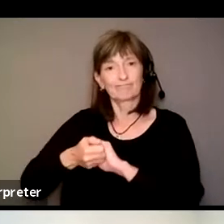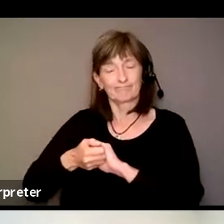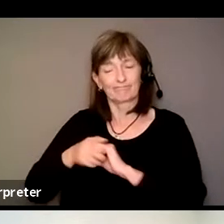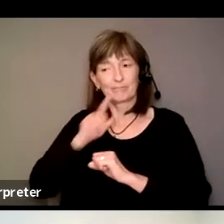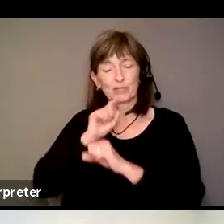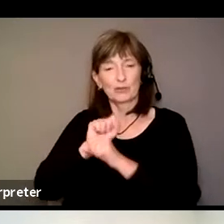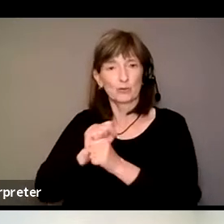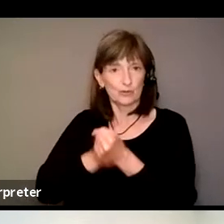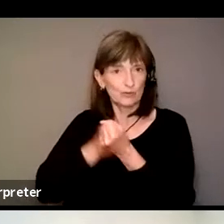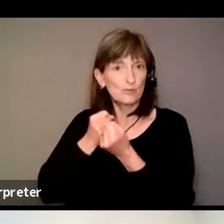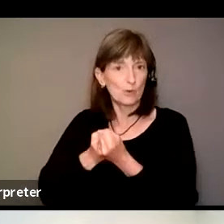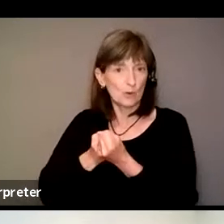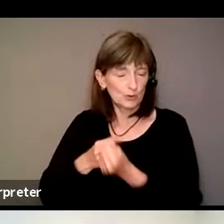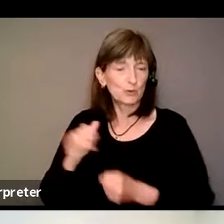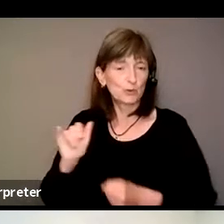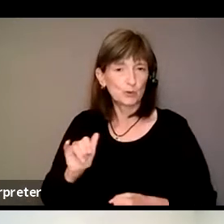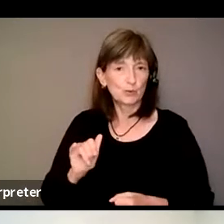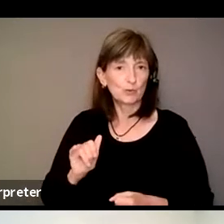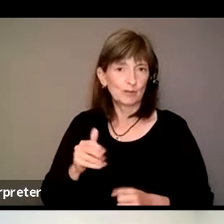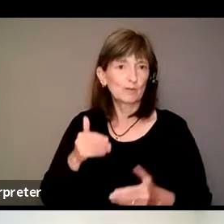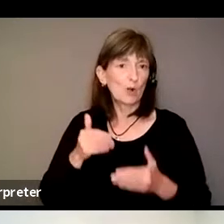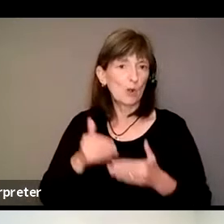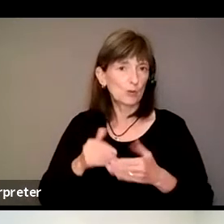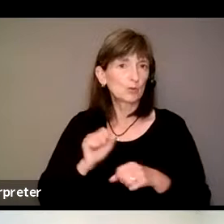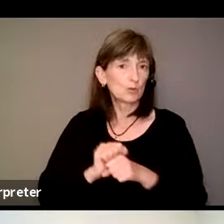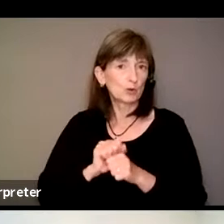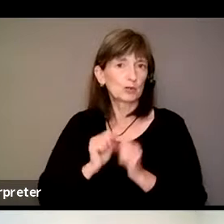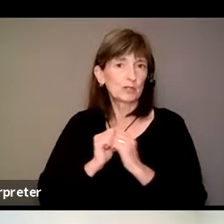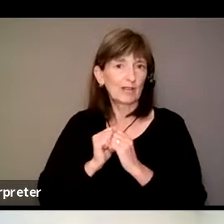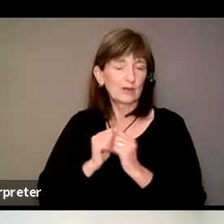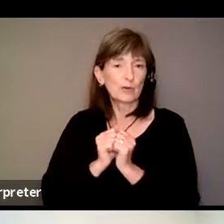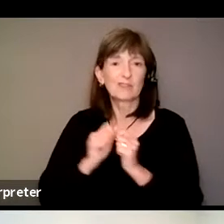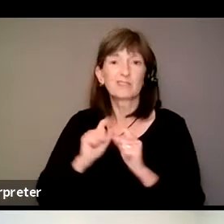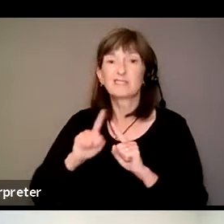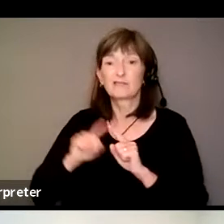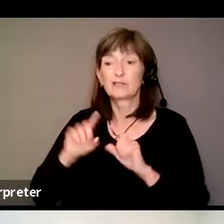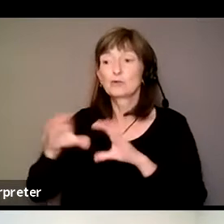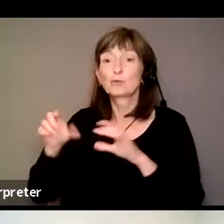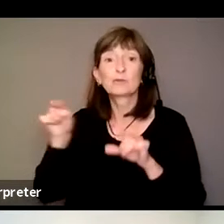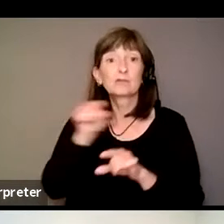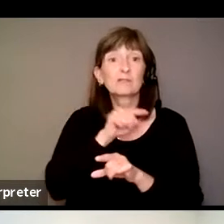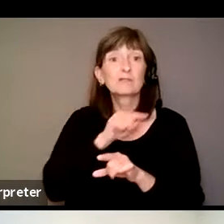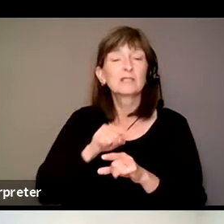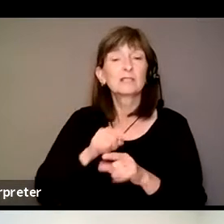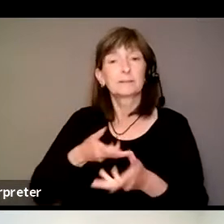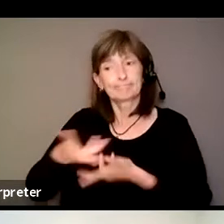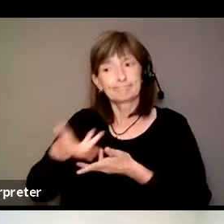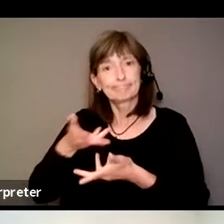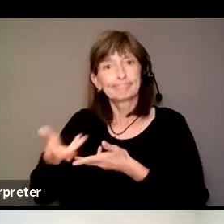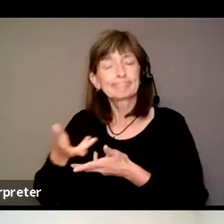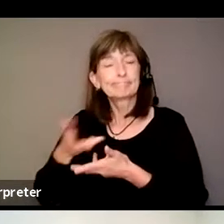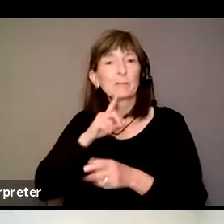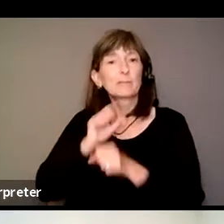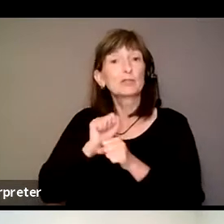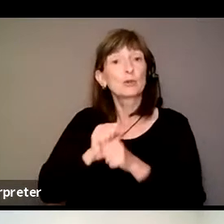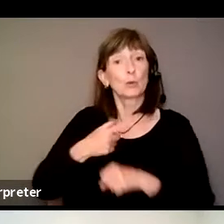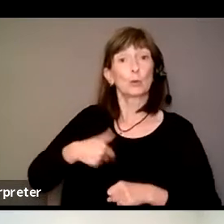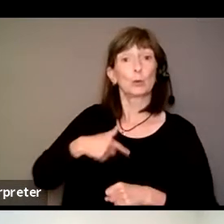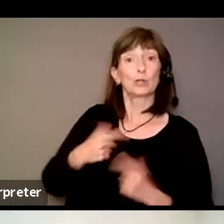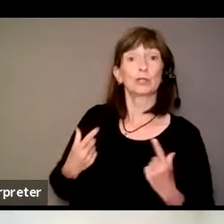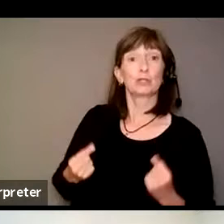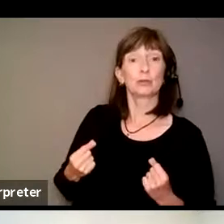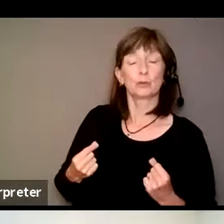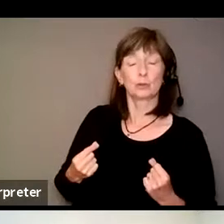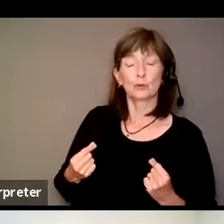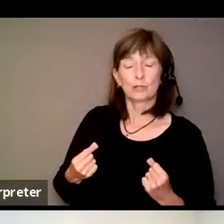And we want to work closely with the groups that are responsible and to make sure that our actions do reflect the